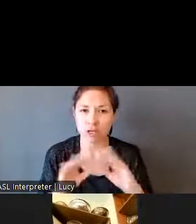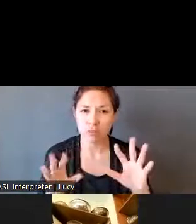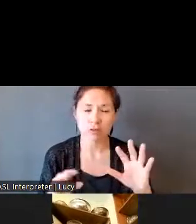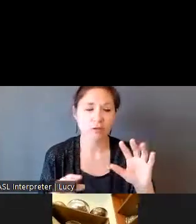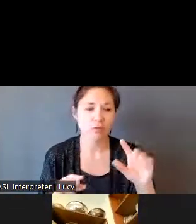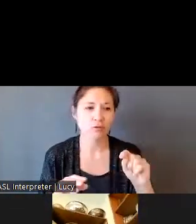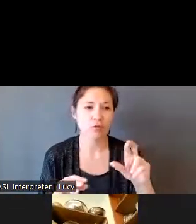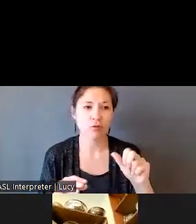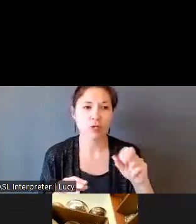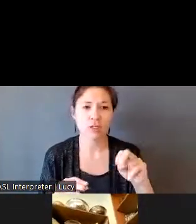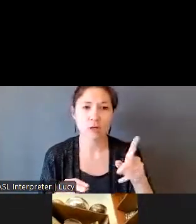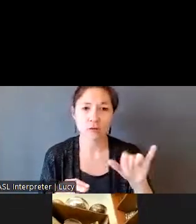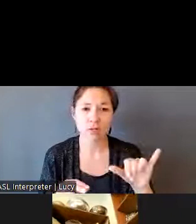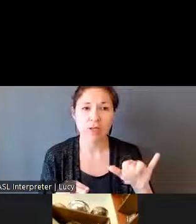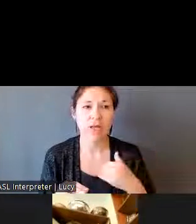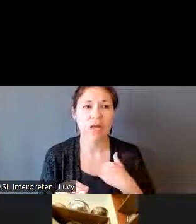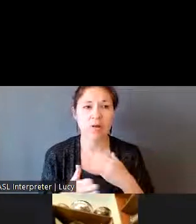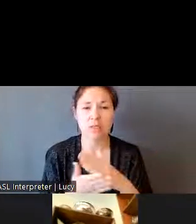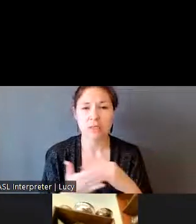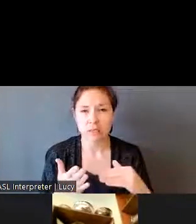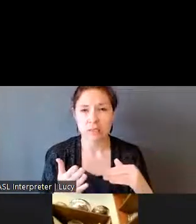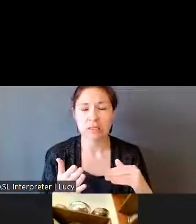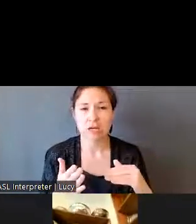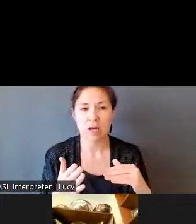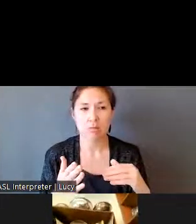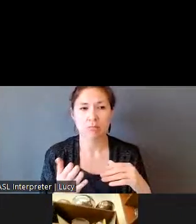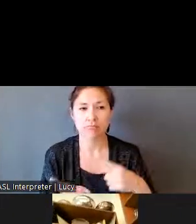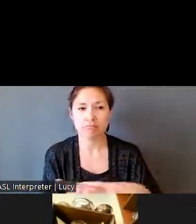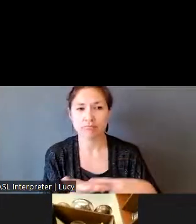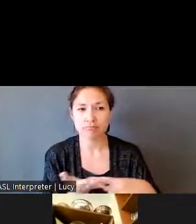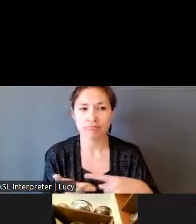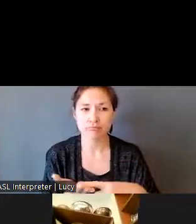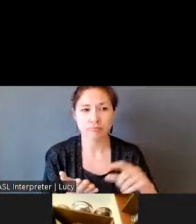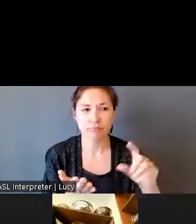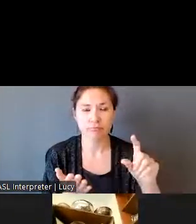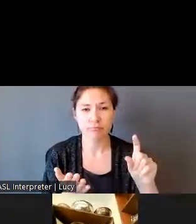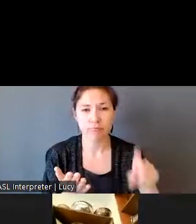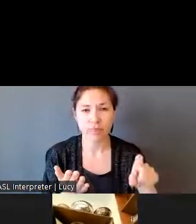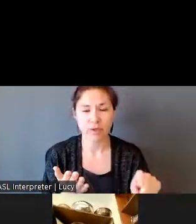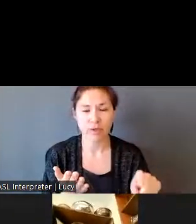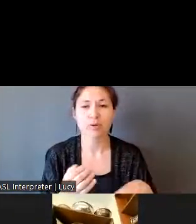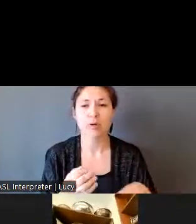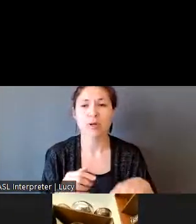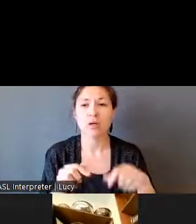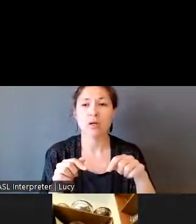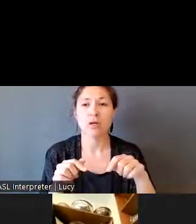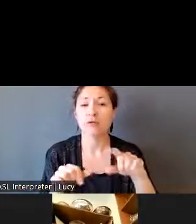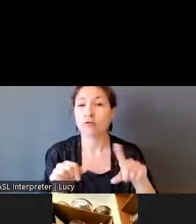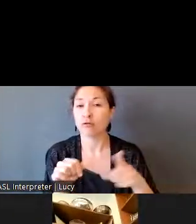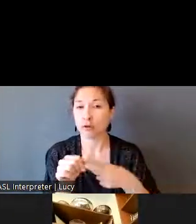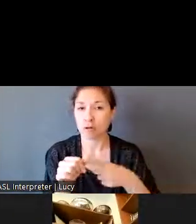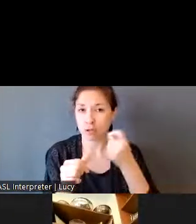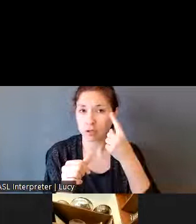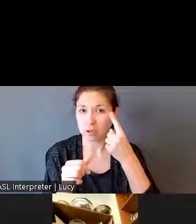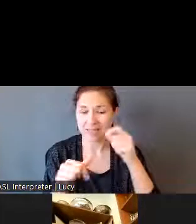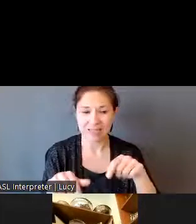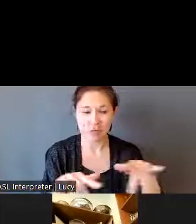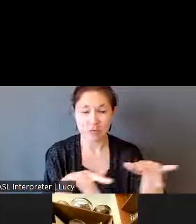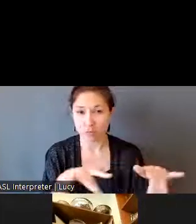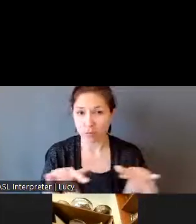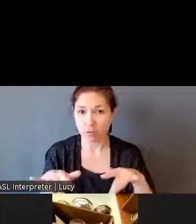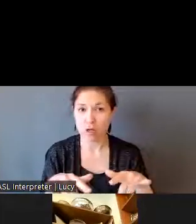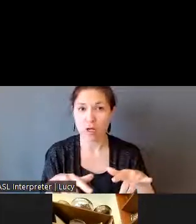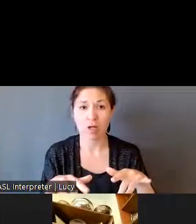housekeeping matters with you. First of all, this meeting is being recorded. For all members of the